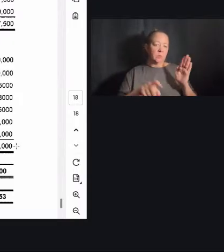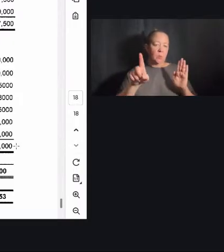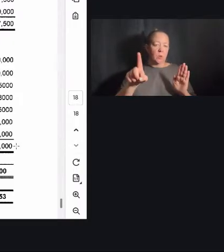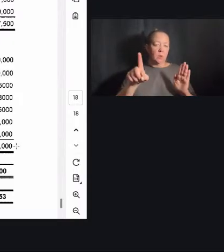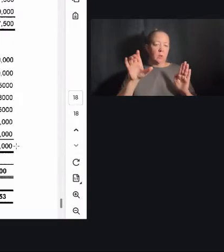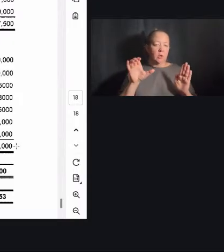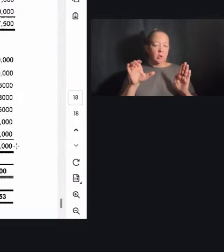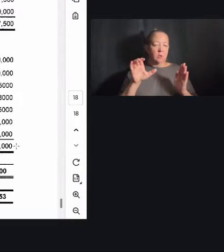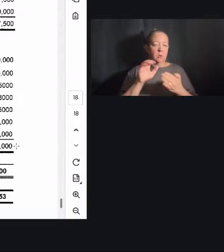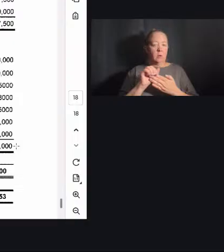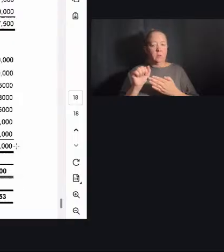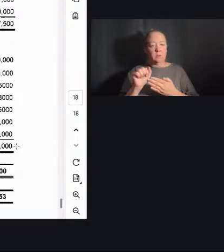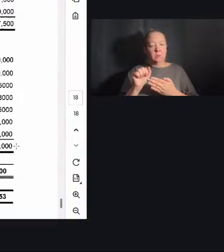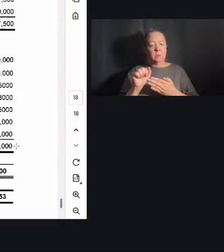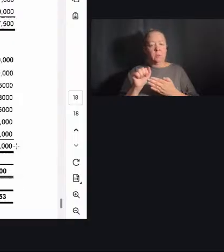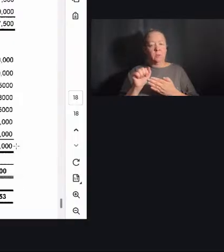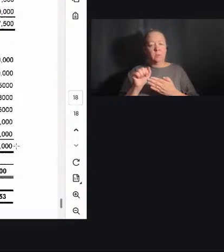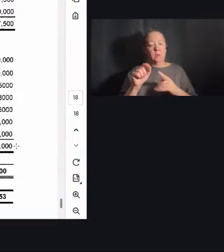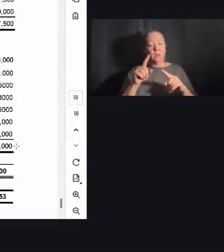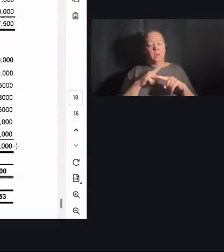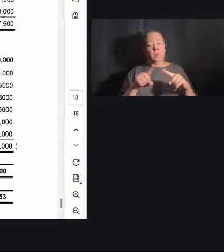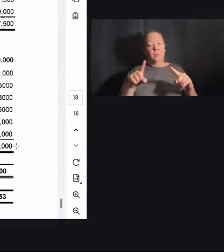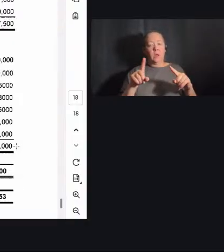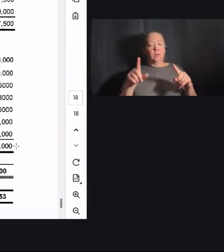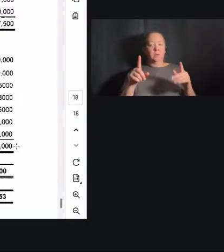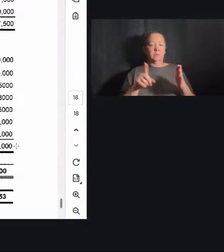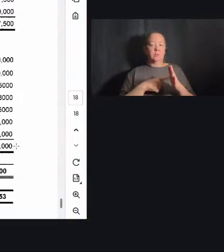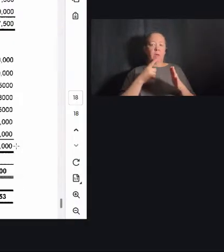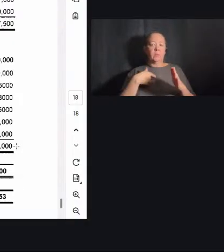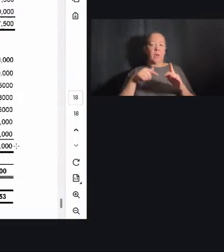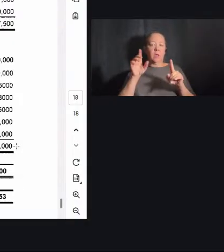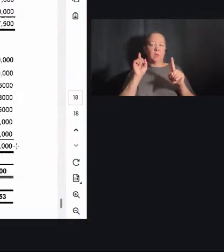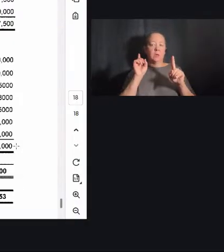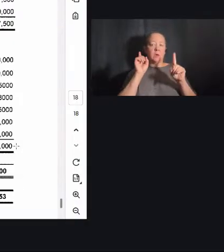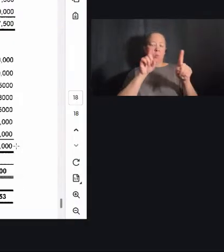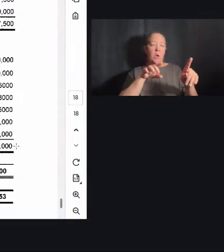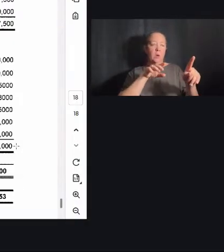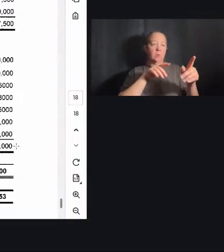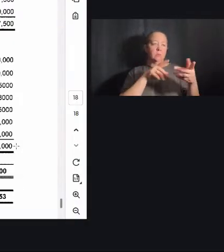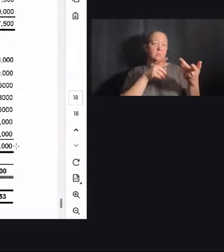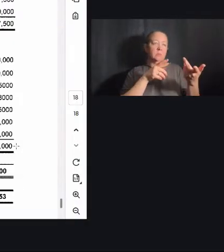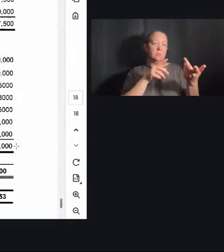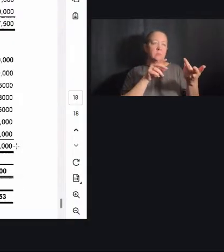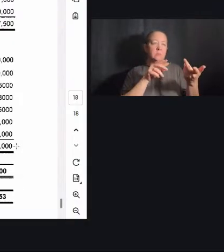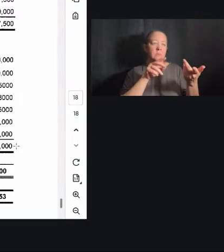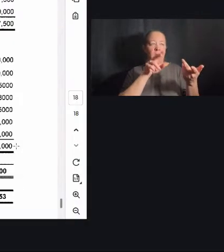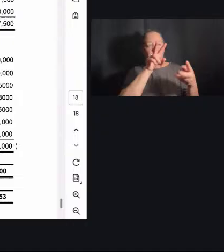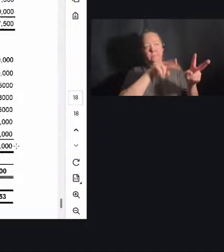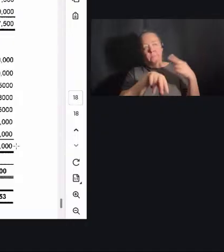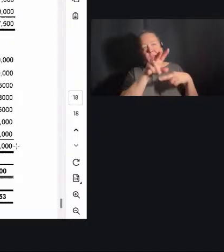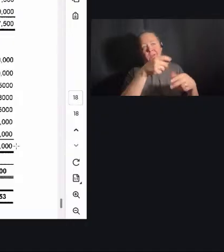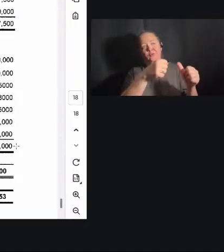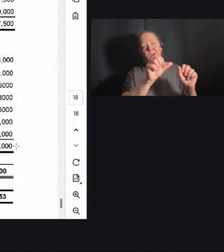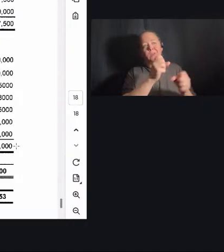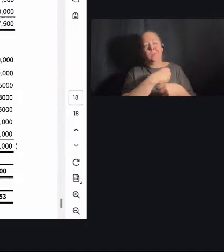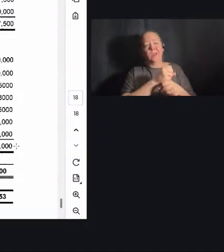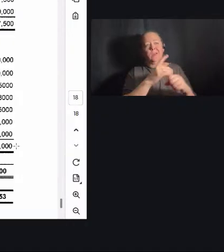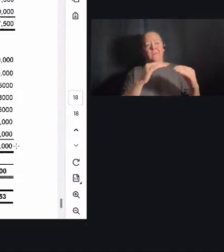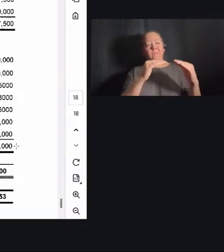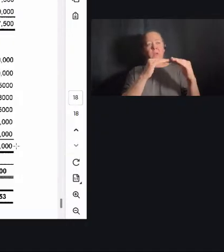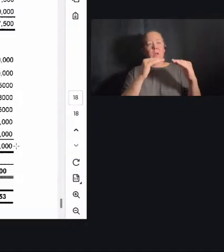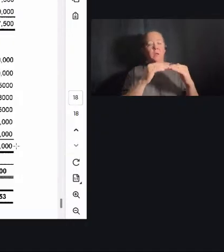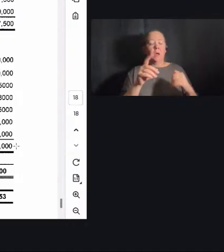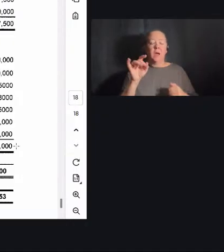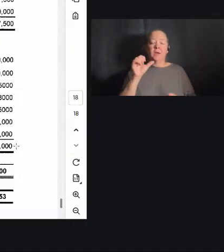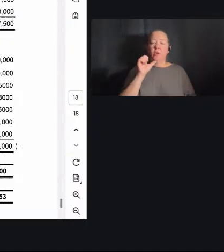And I tried to make it as fair as possible. So I don't see that as a big operational